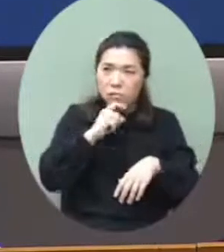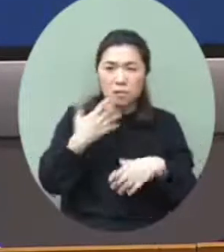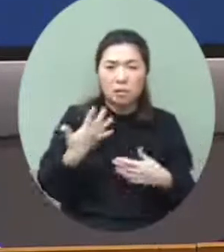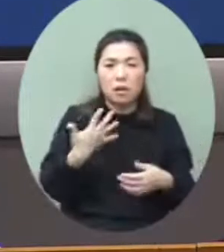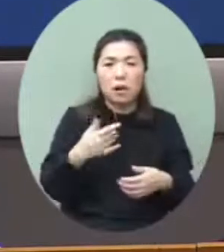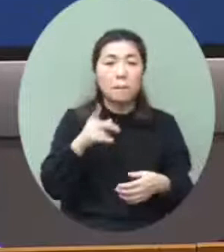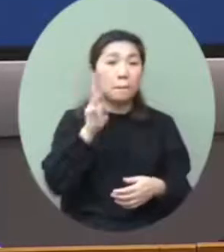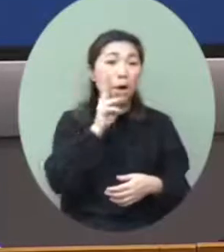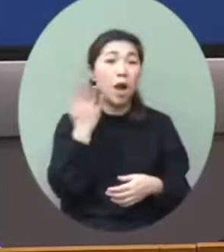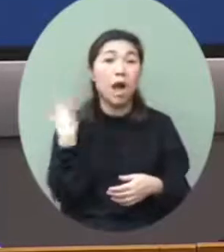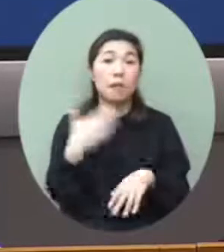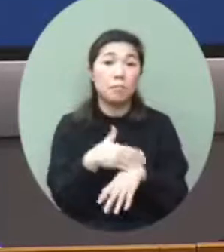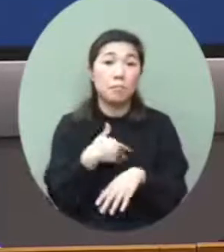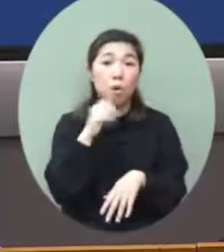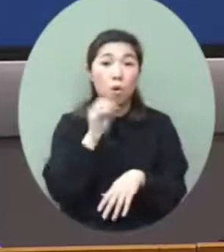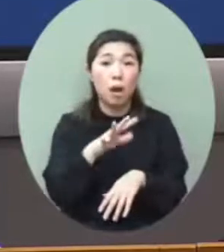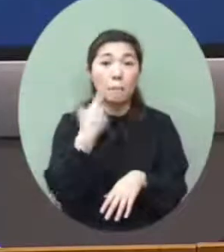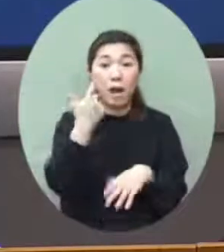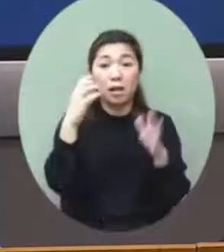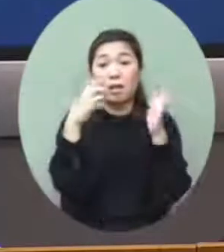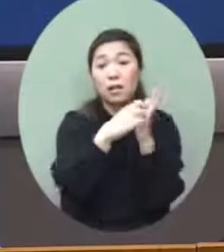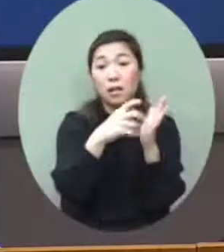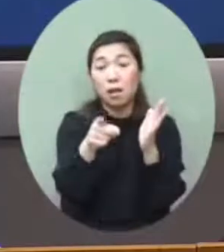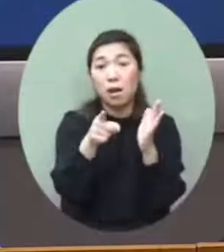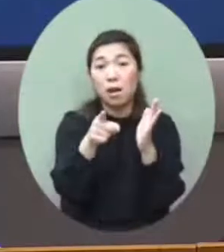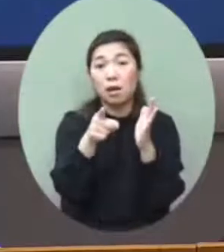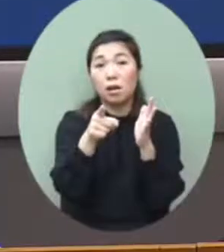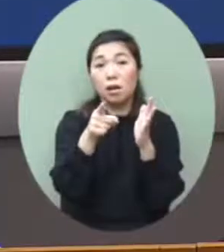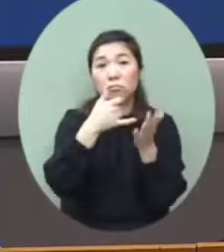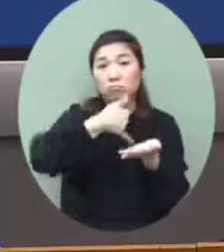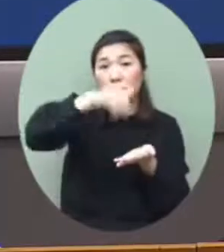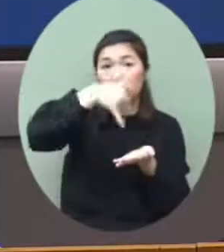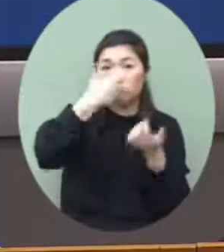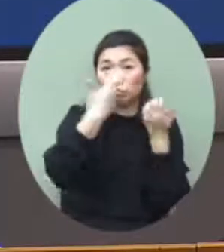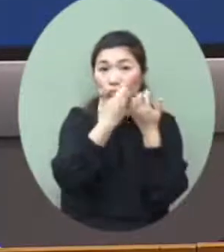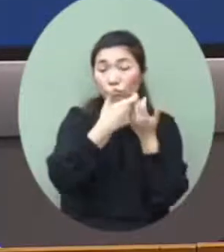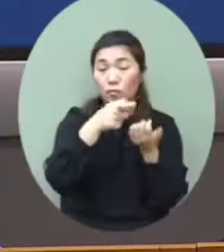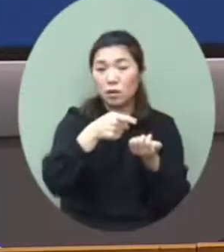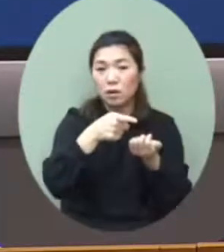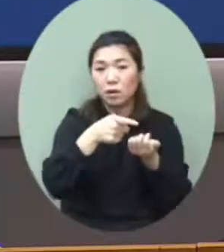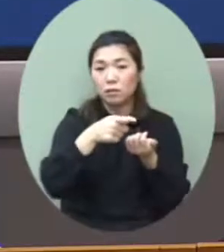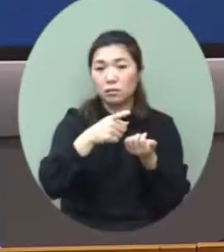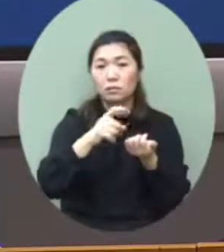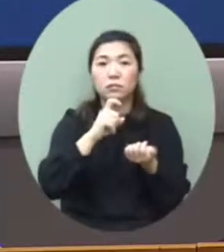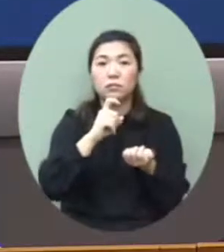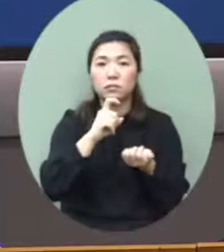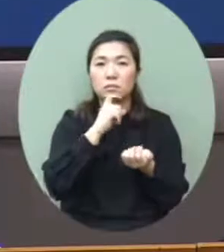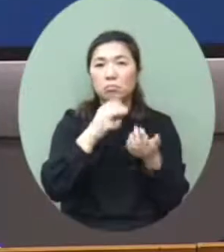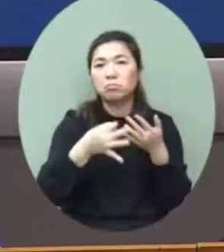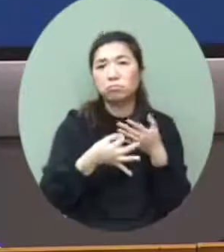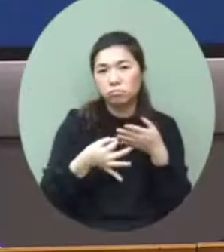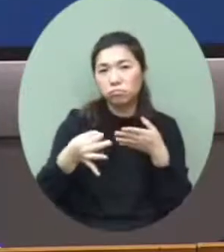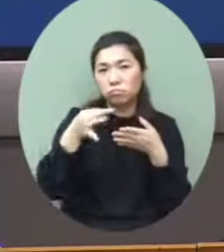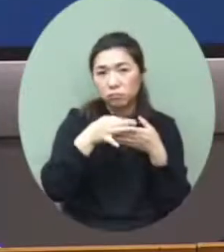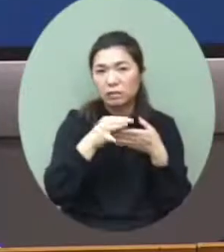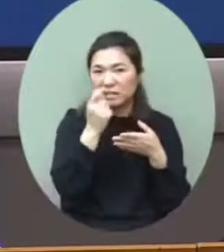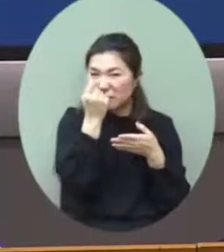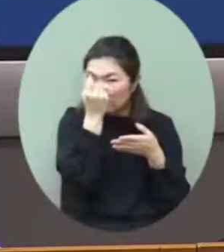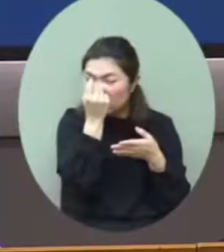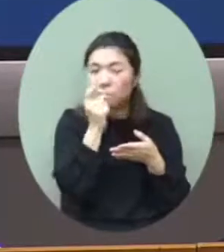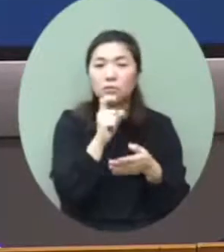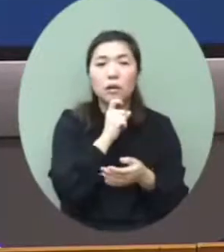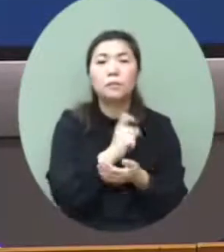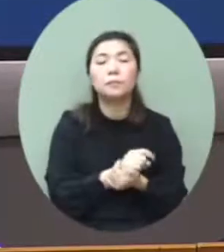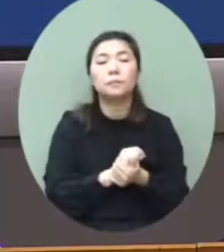We saw that the public might have let their guards down. I just showed you the